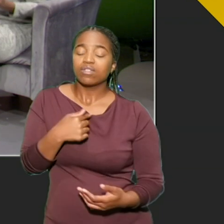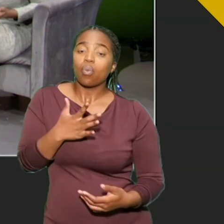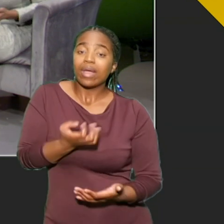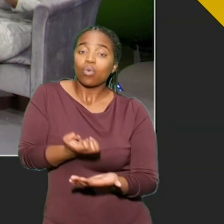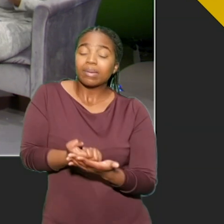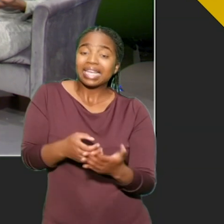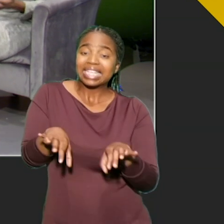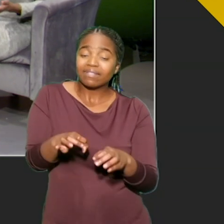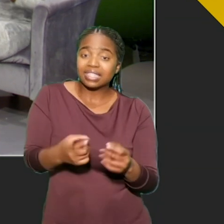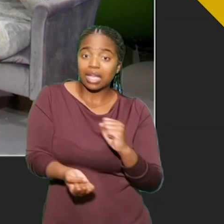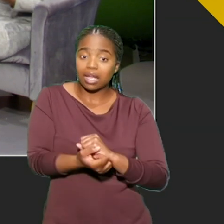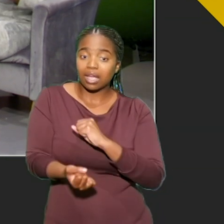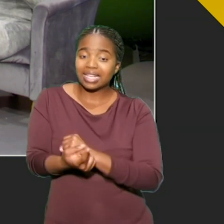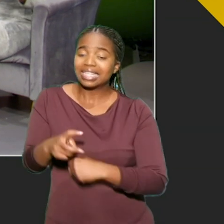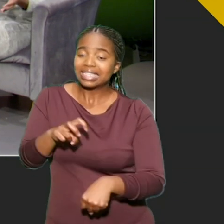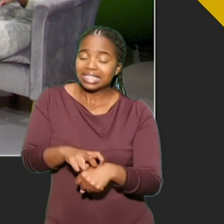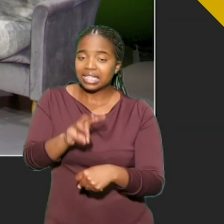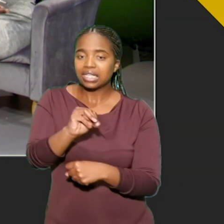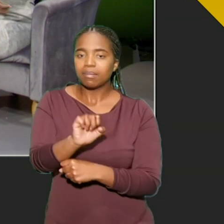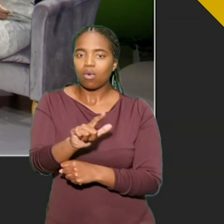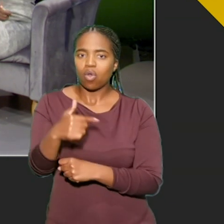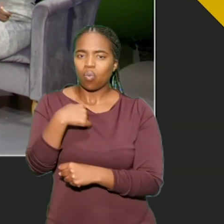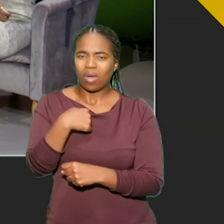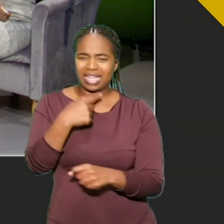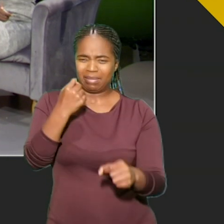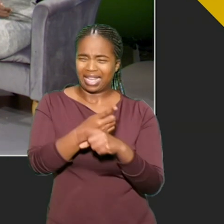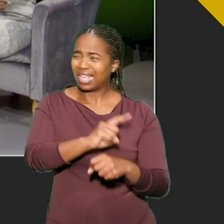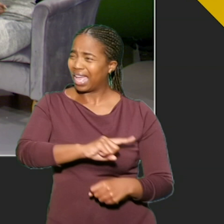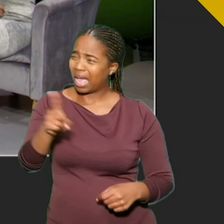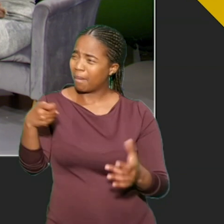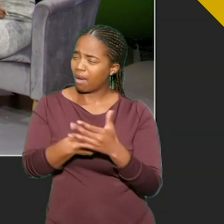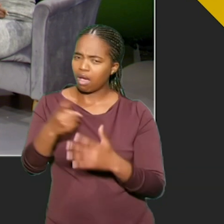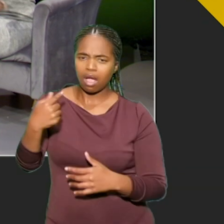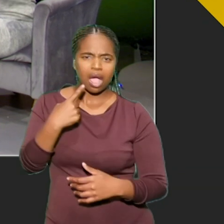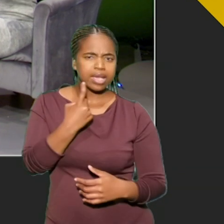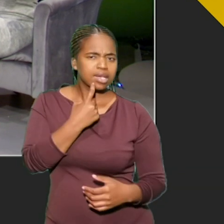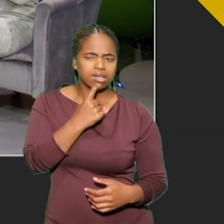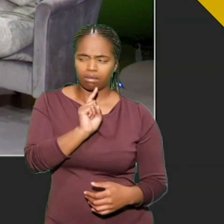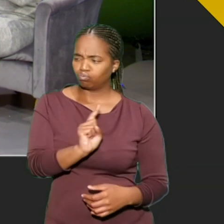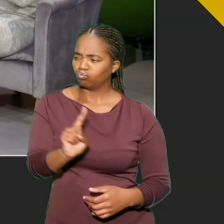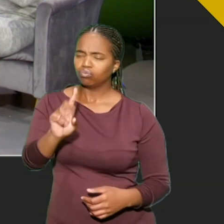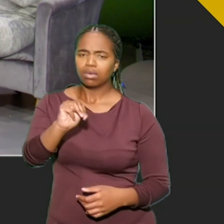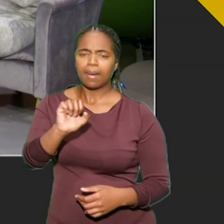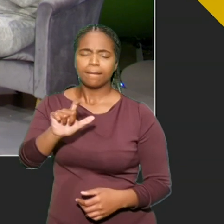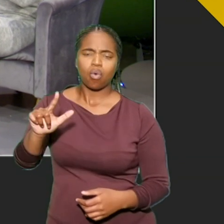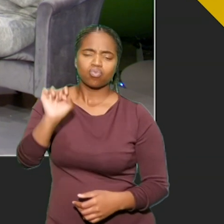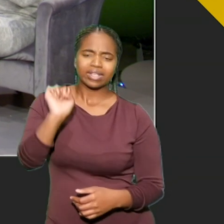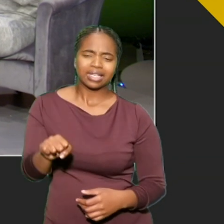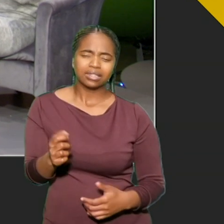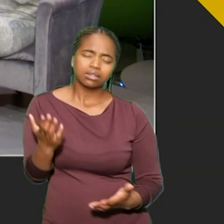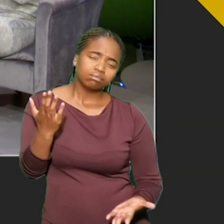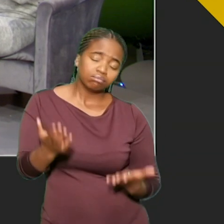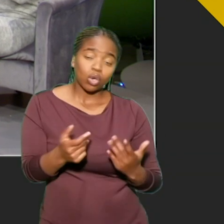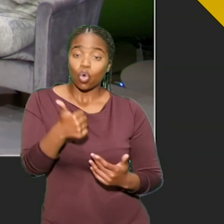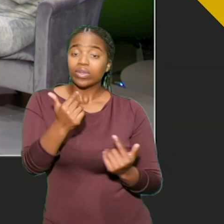economic activity within a space, once ke kala metek sikio raka grocery, when I can just walk to the mall. Mm. So in some way they bring a